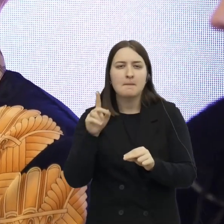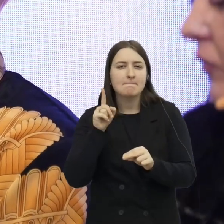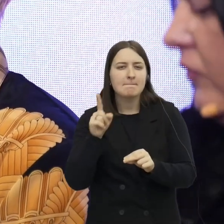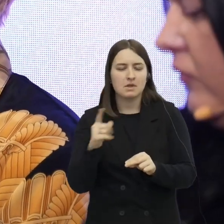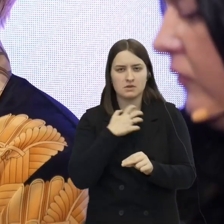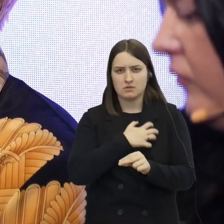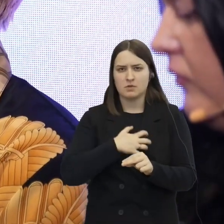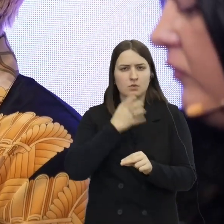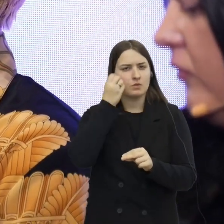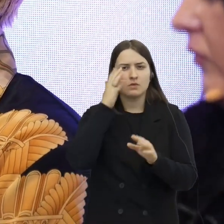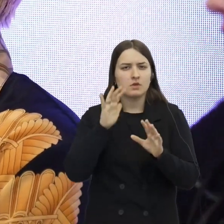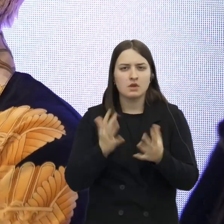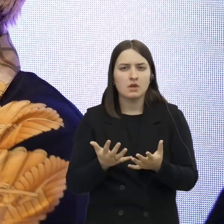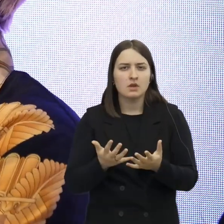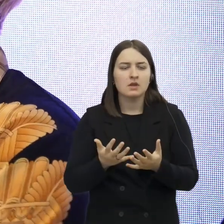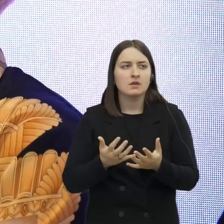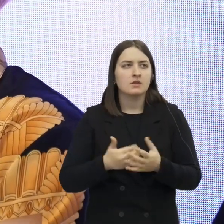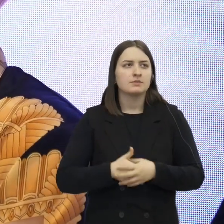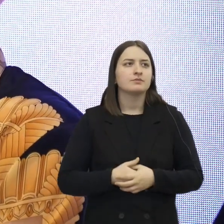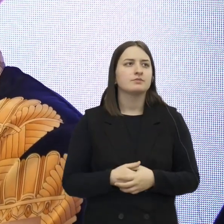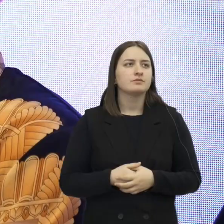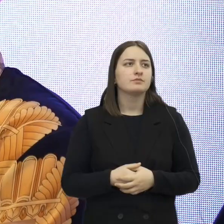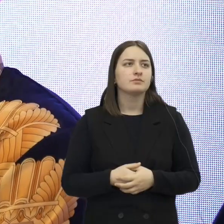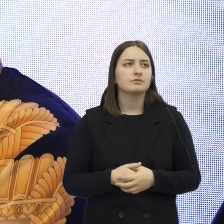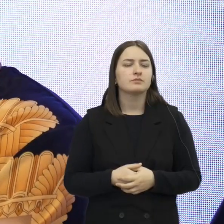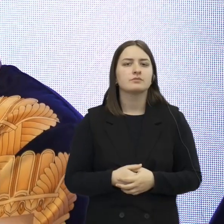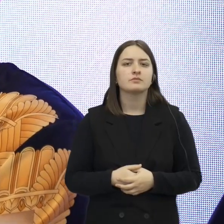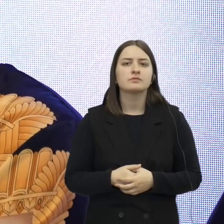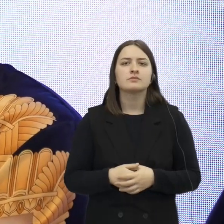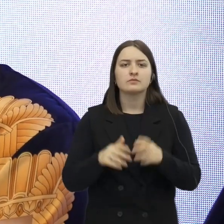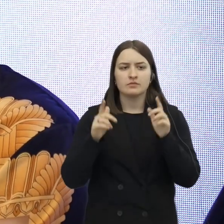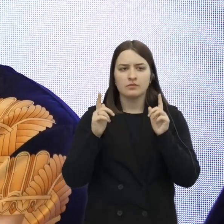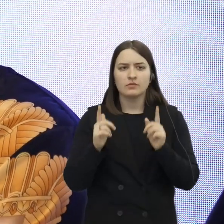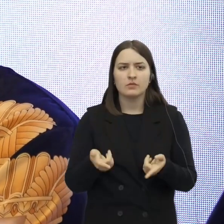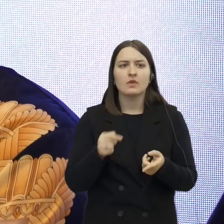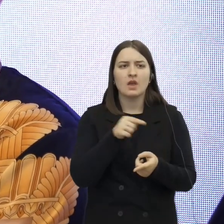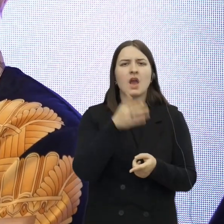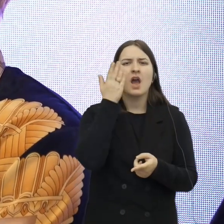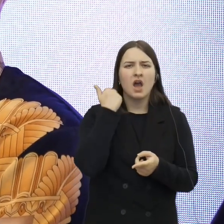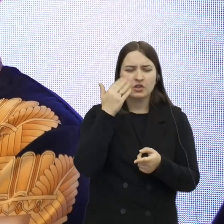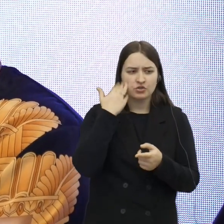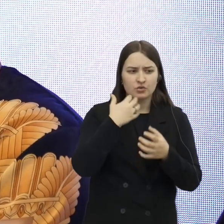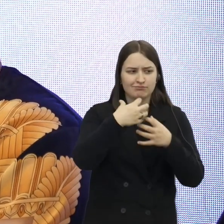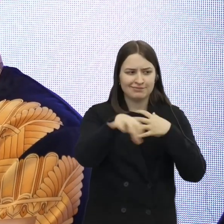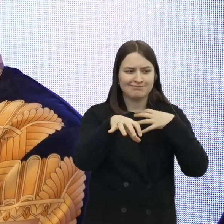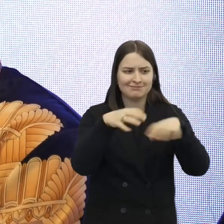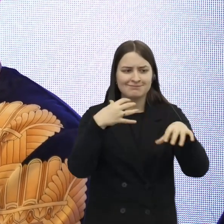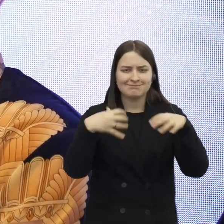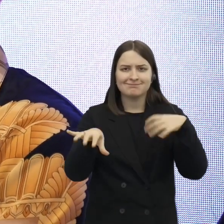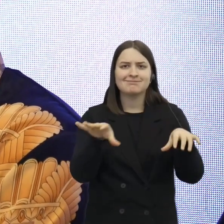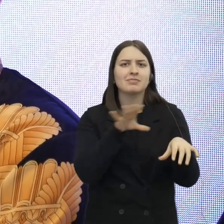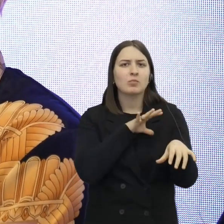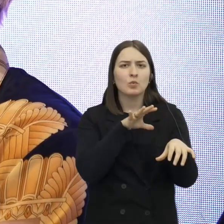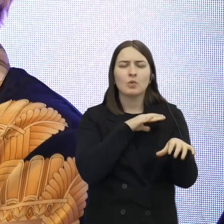actually colonial imports, like you said, that they've, like many of the historical family structures or identities have been